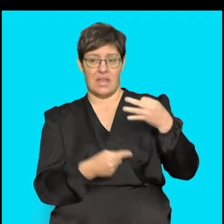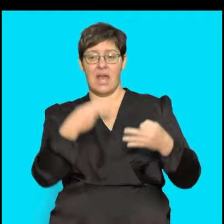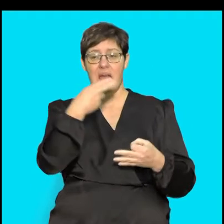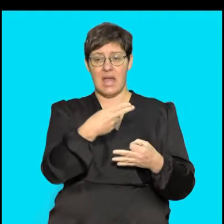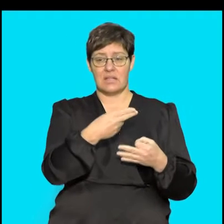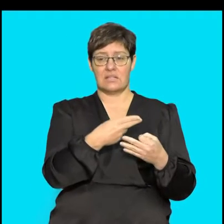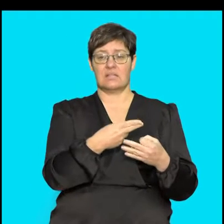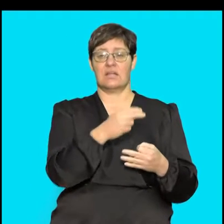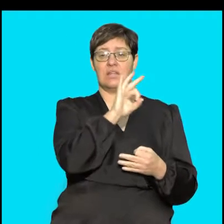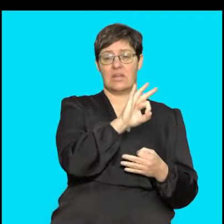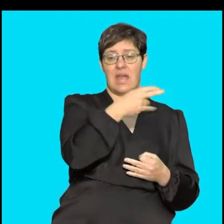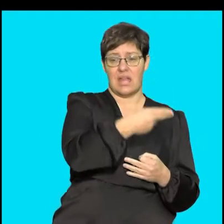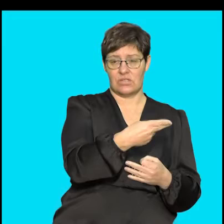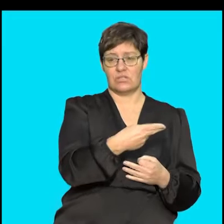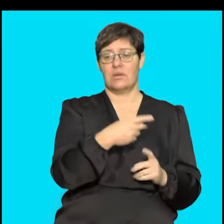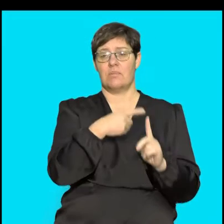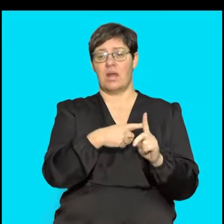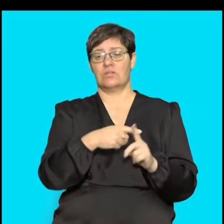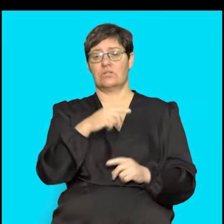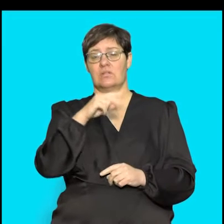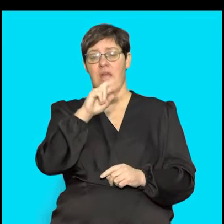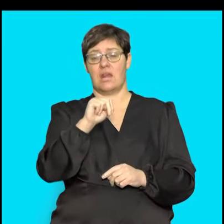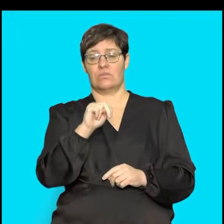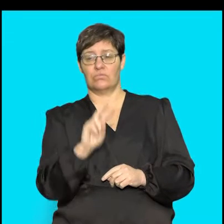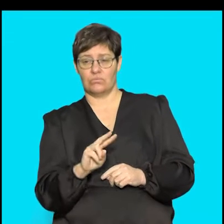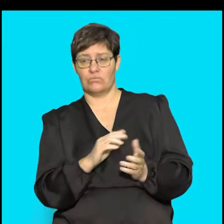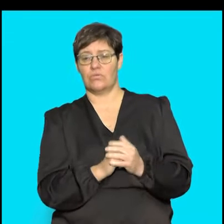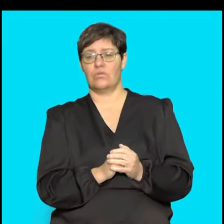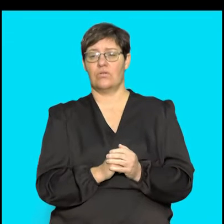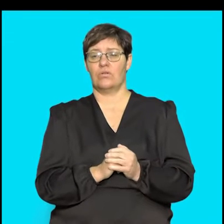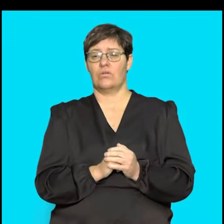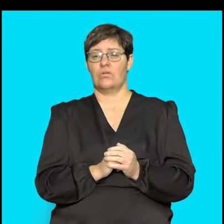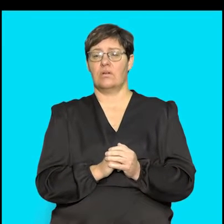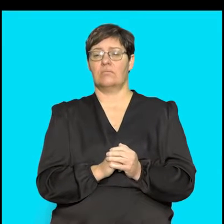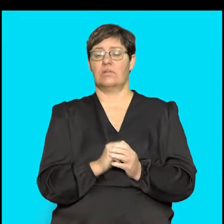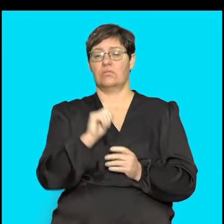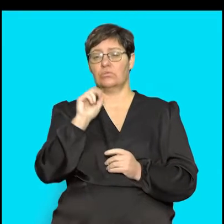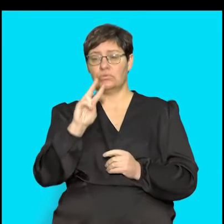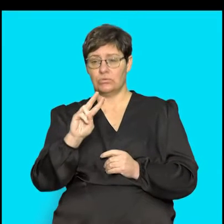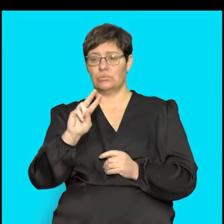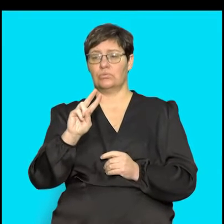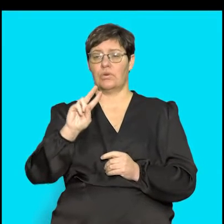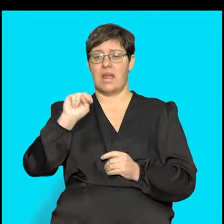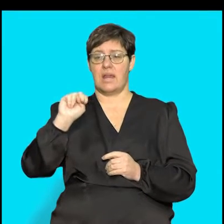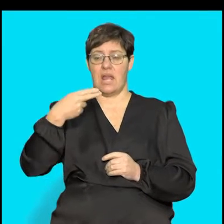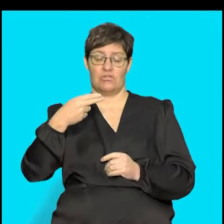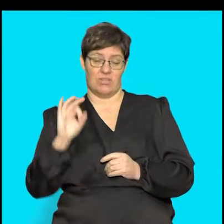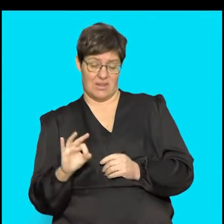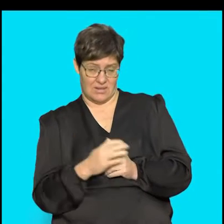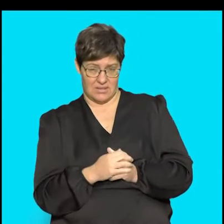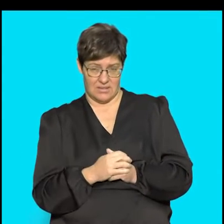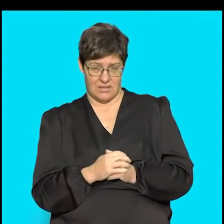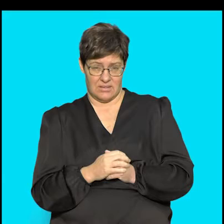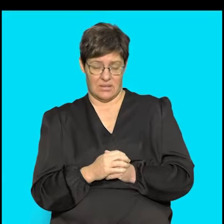of hydrogen gas, 1 mole of nitrogen gas that produced 2 moles of ammonia gas.